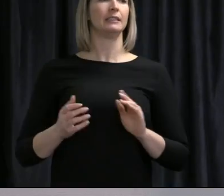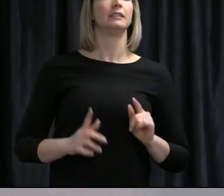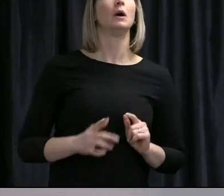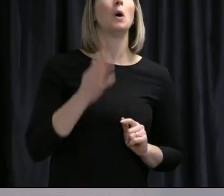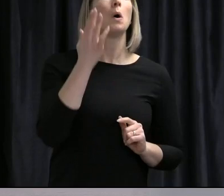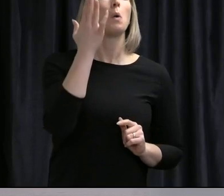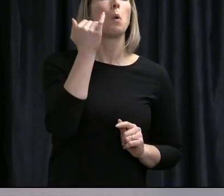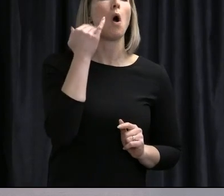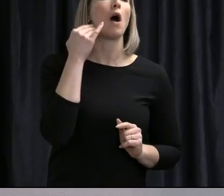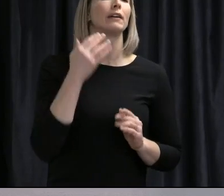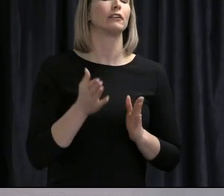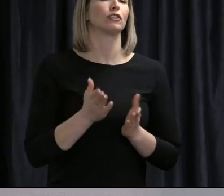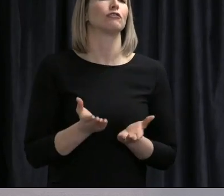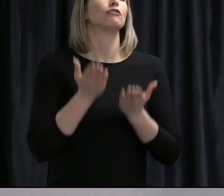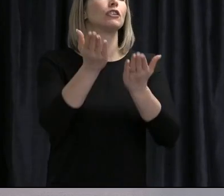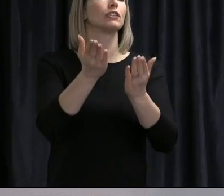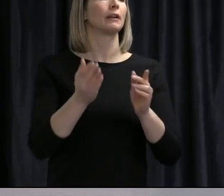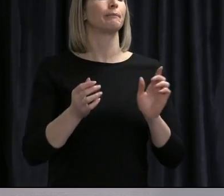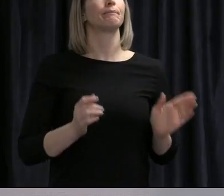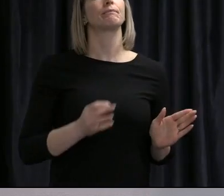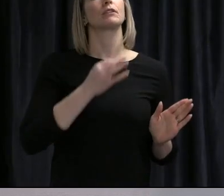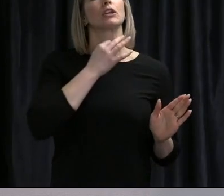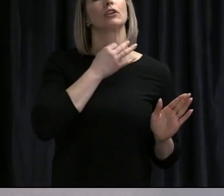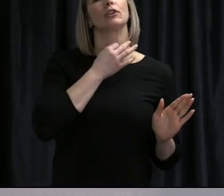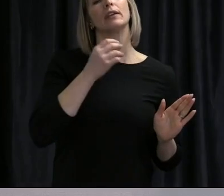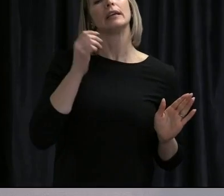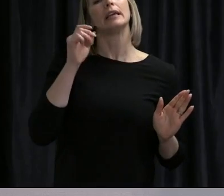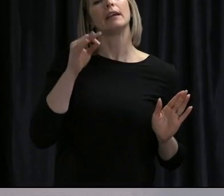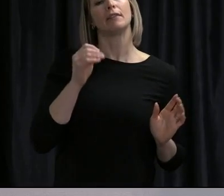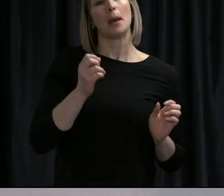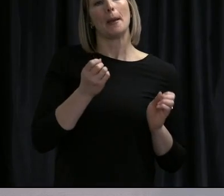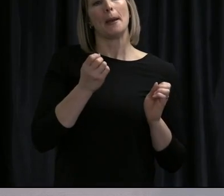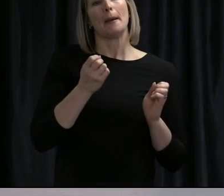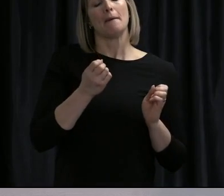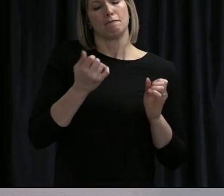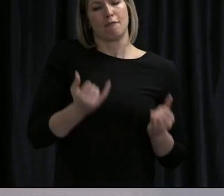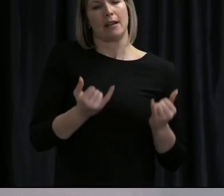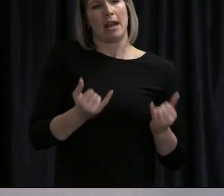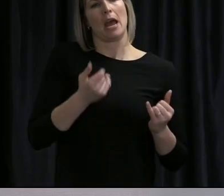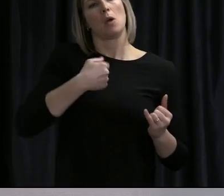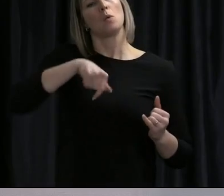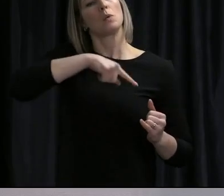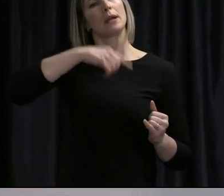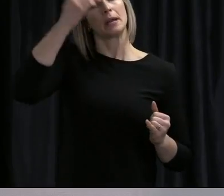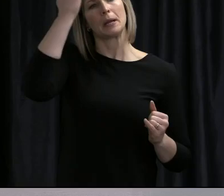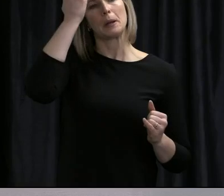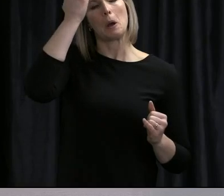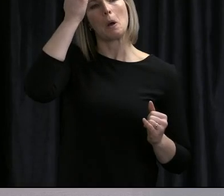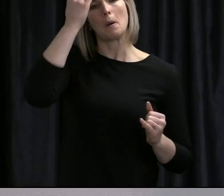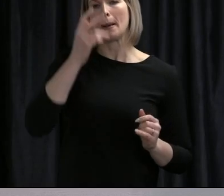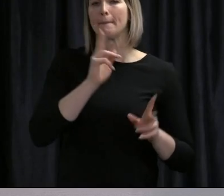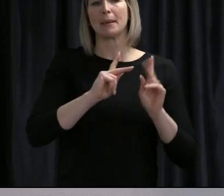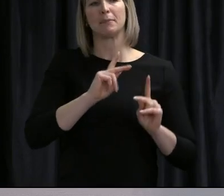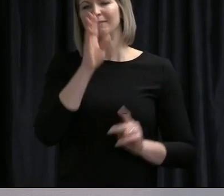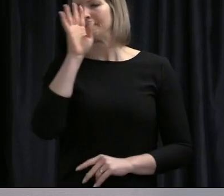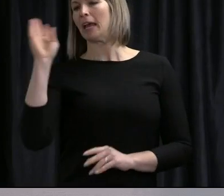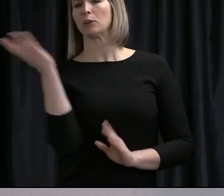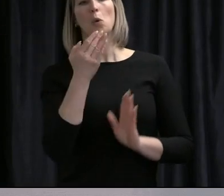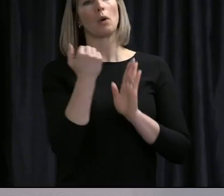significant numbers or evidence of significant numbers of people who do not comply, we have that option under the emergency